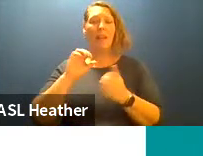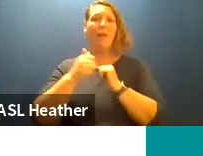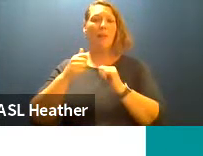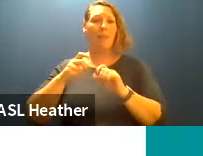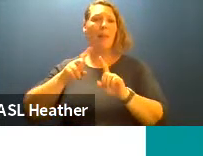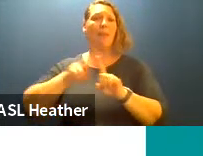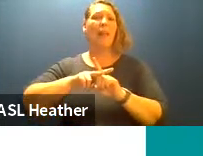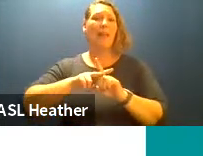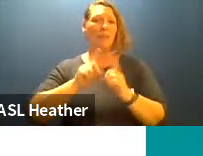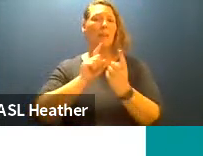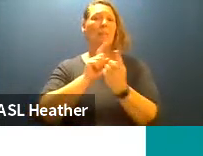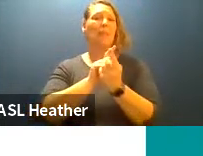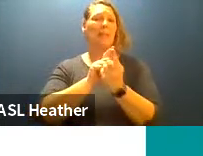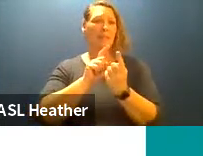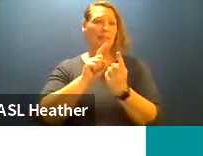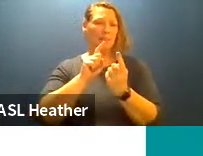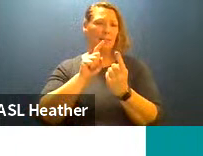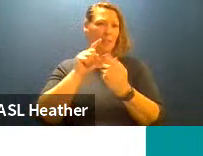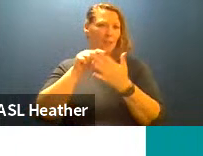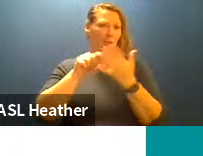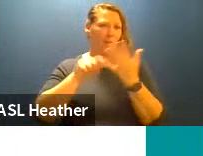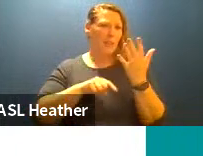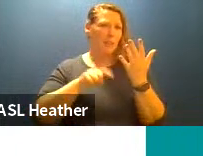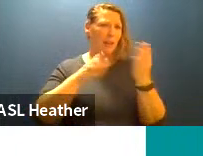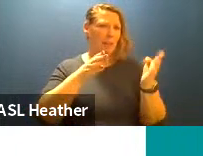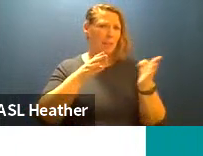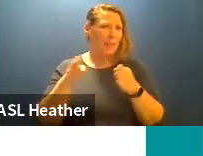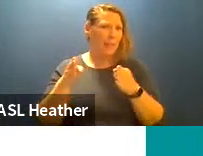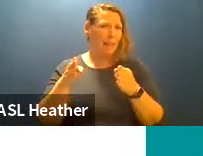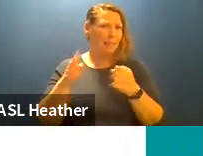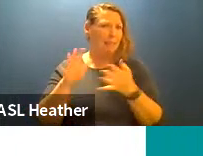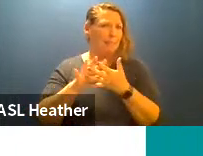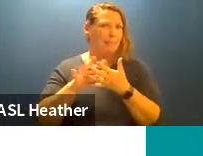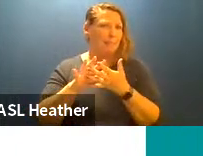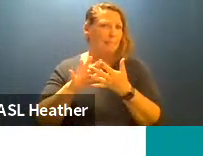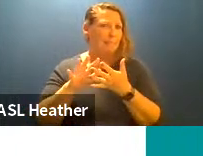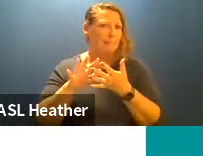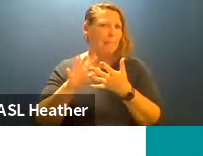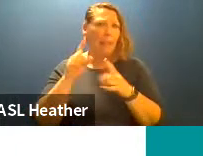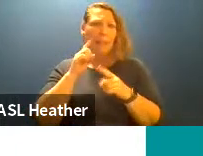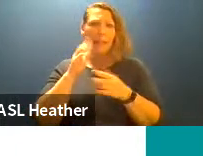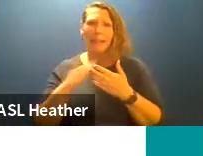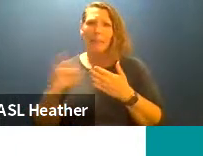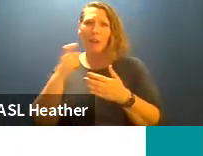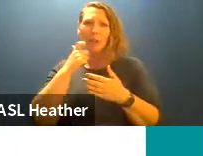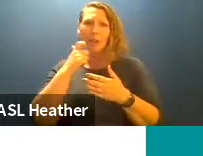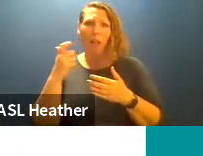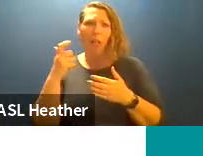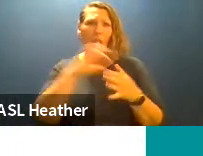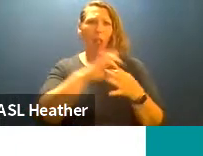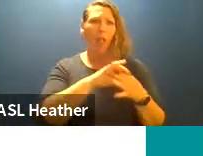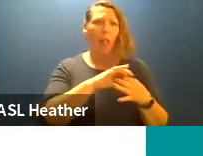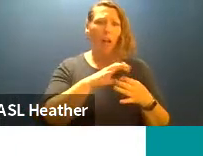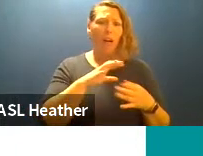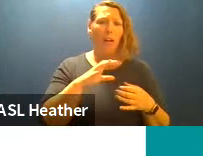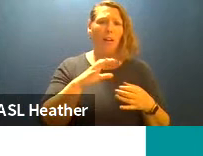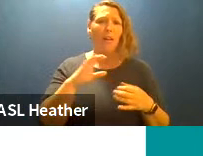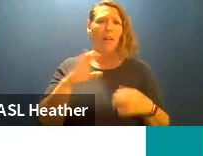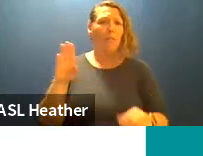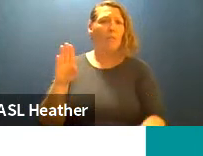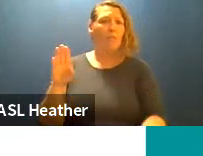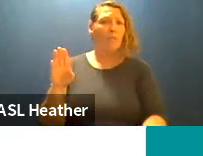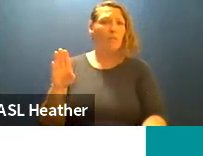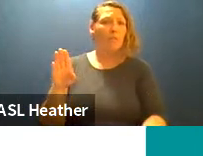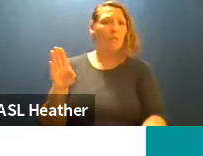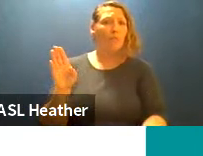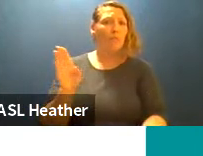approval criteria of the Section 30 plan district. I think someone just chimed in here. Brent, is